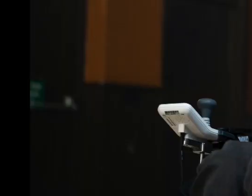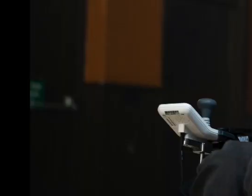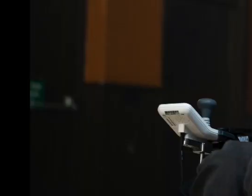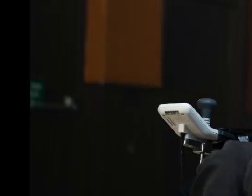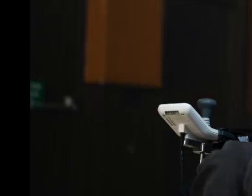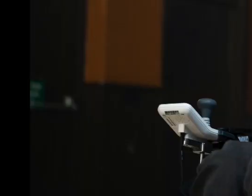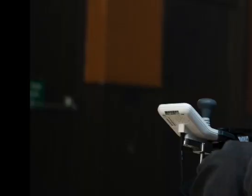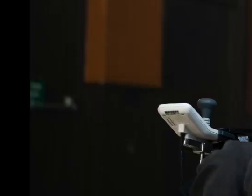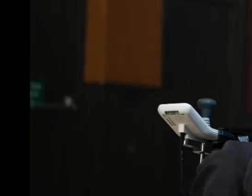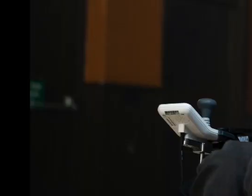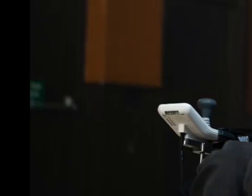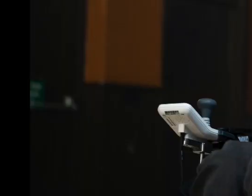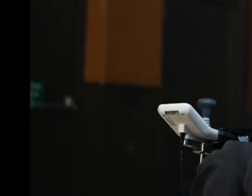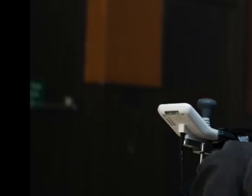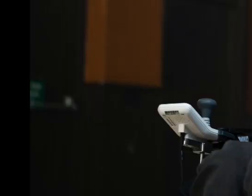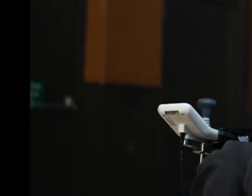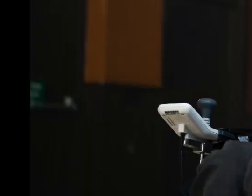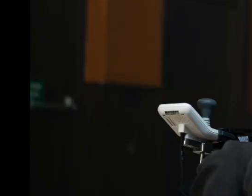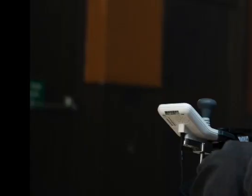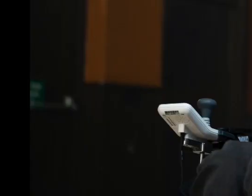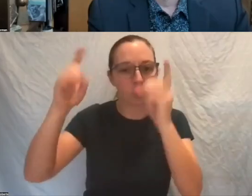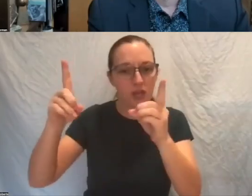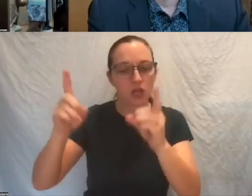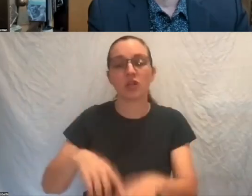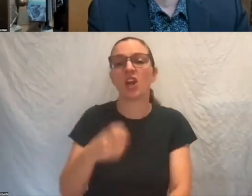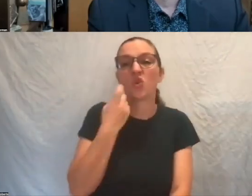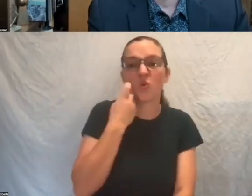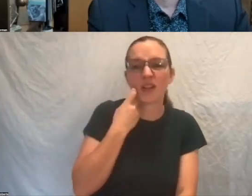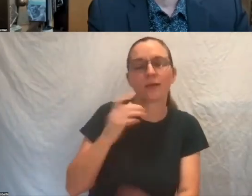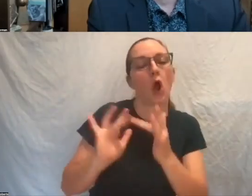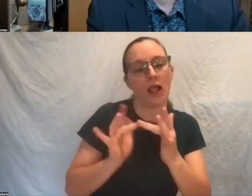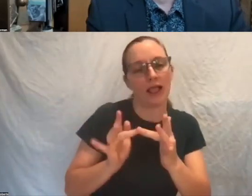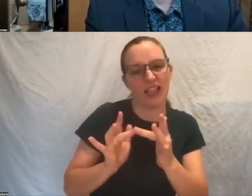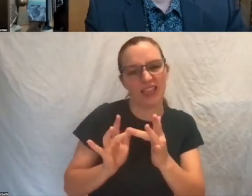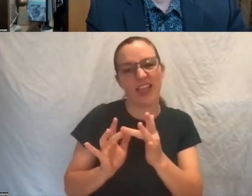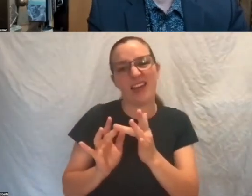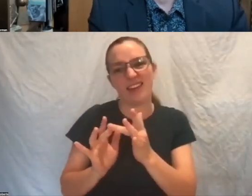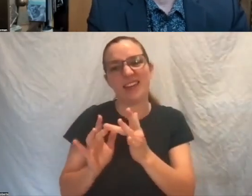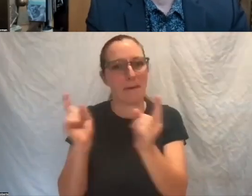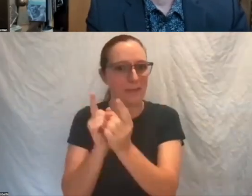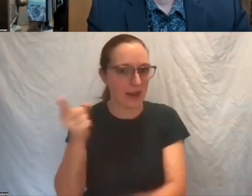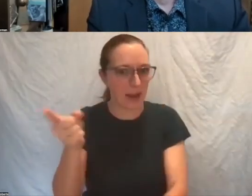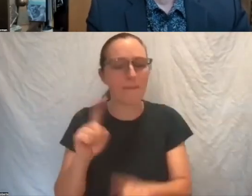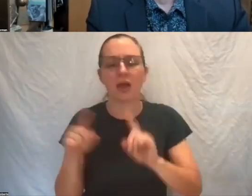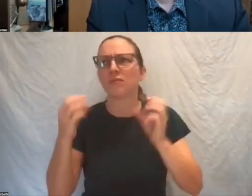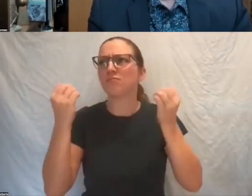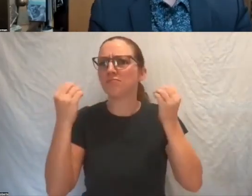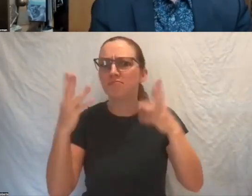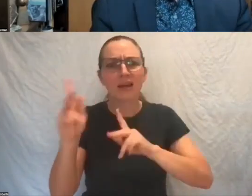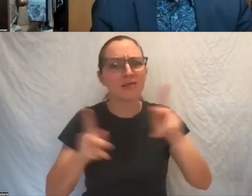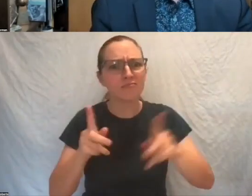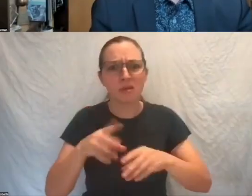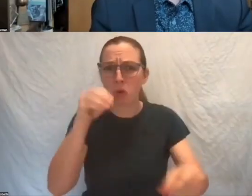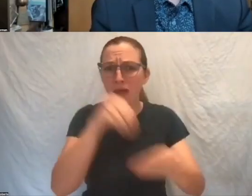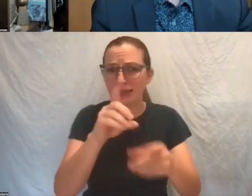also just recently virtually got to speak with him a little bit. But just so many people within the disability